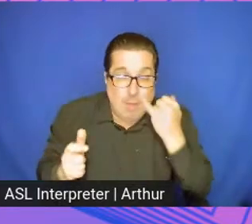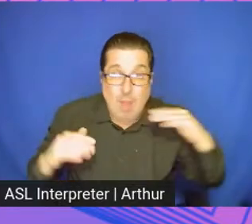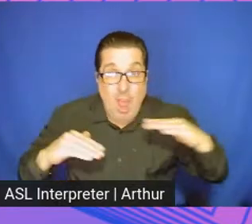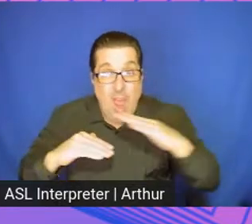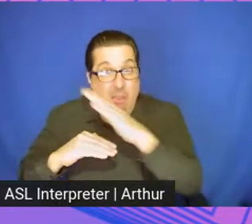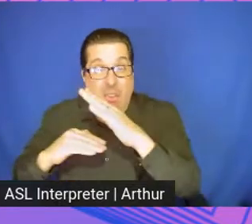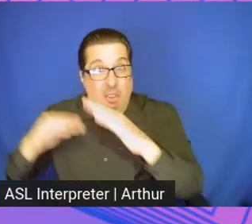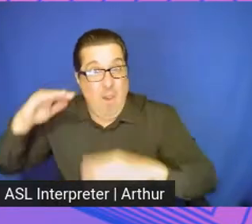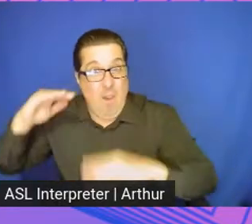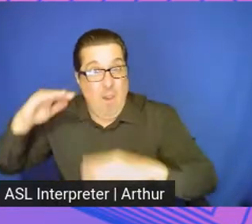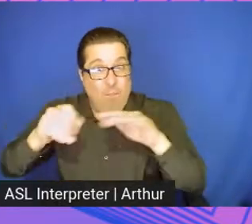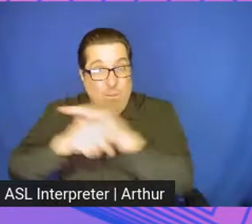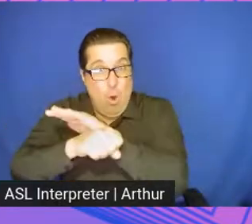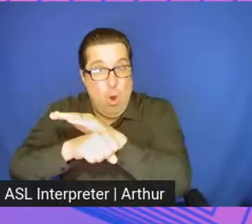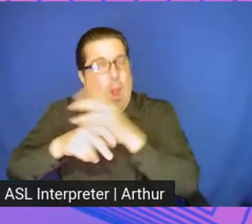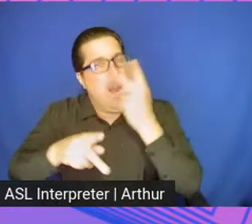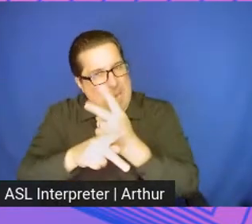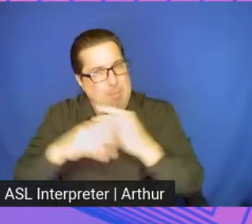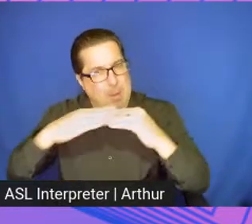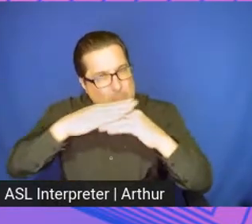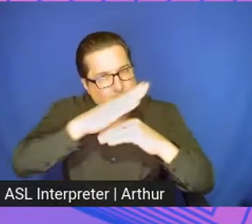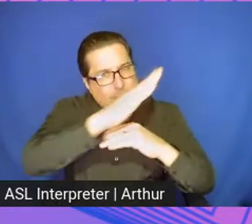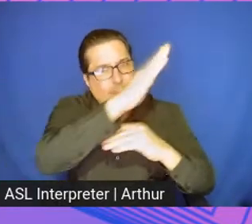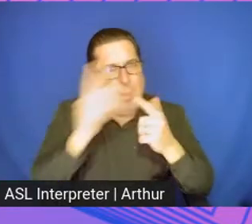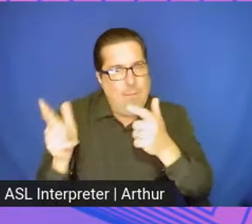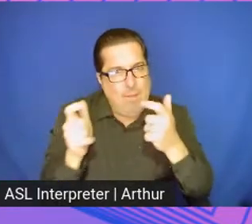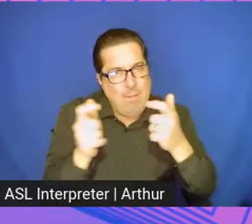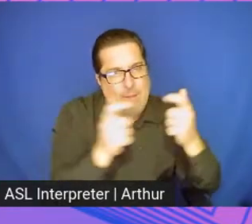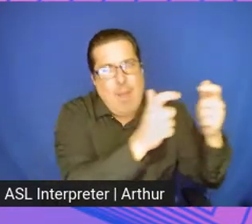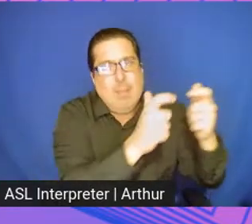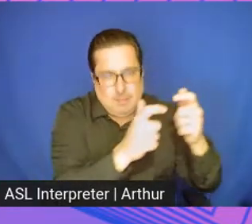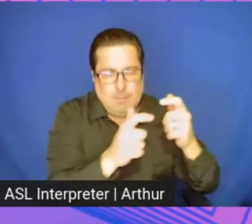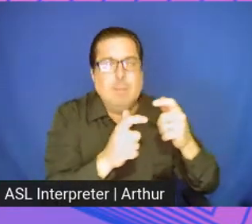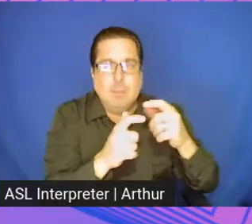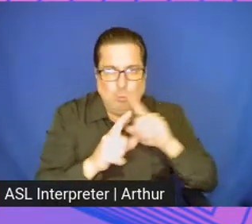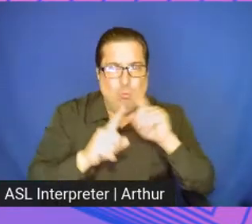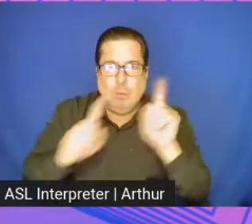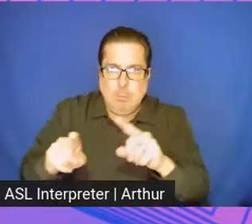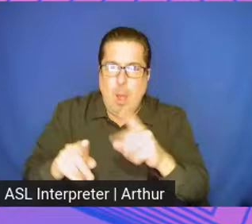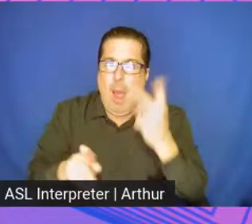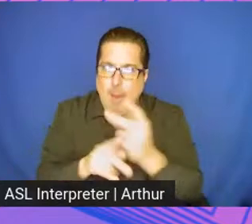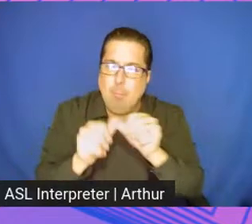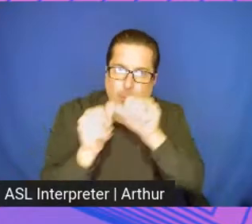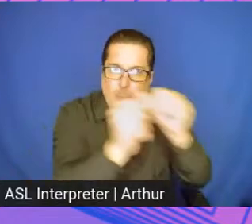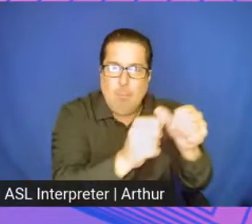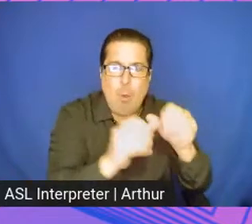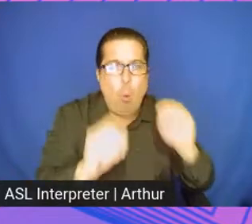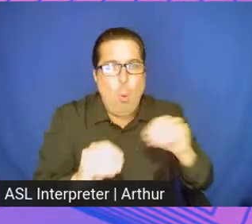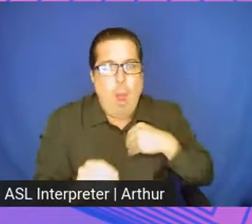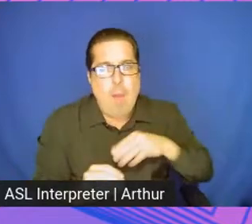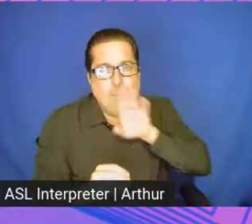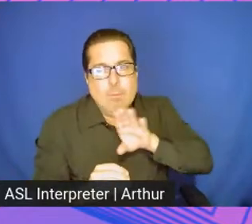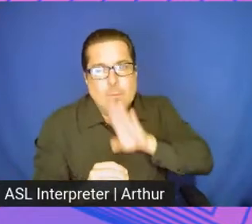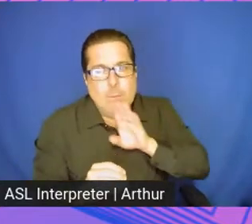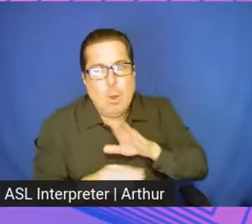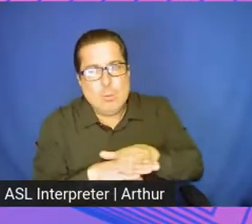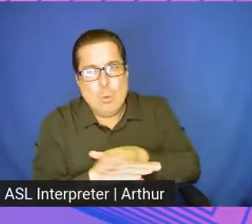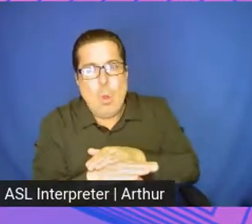service that your customers will be able to have. They will get a response back from the system, and any extra traffic will receive an